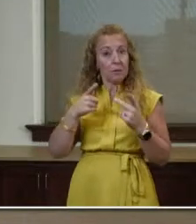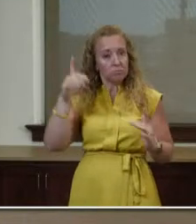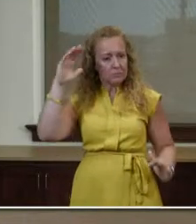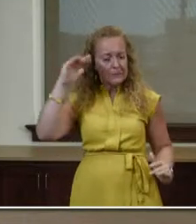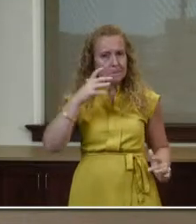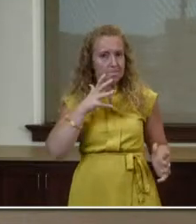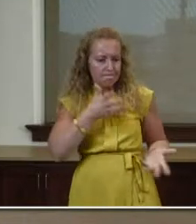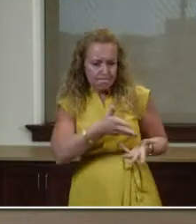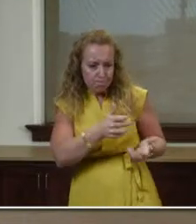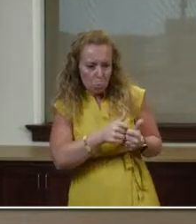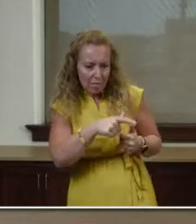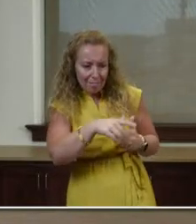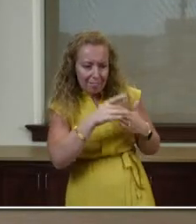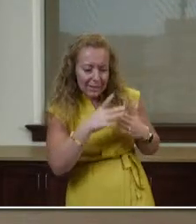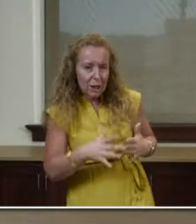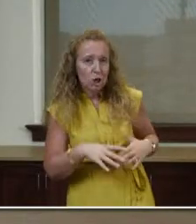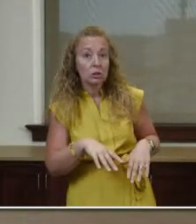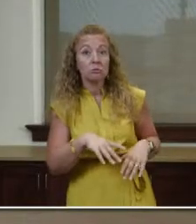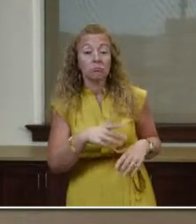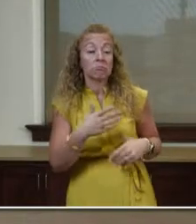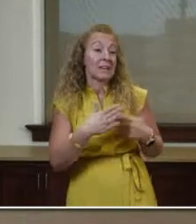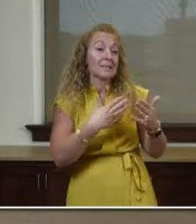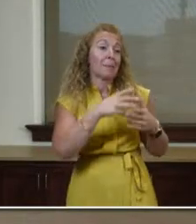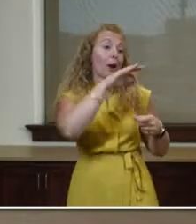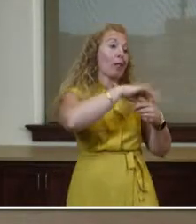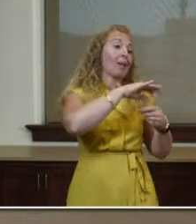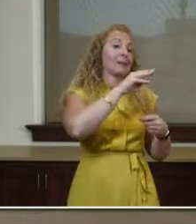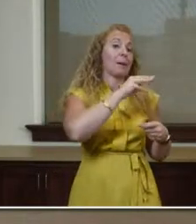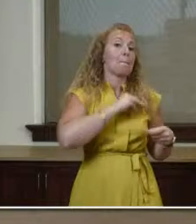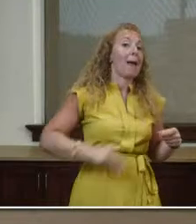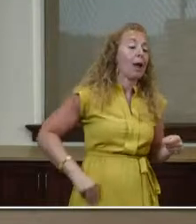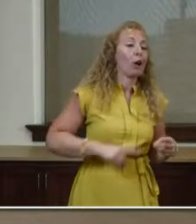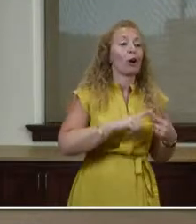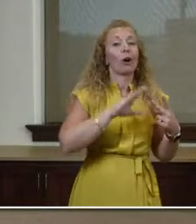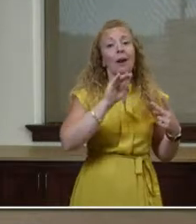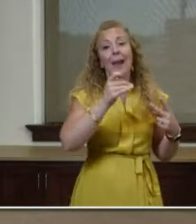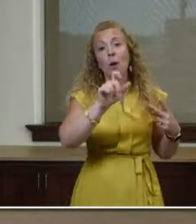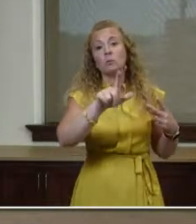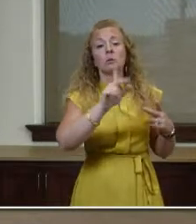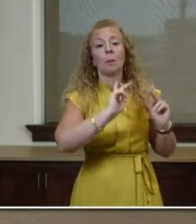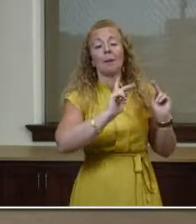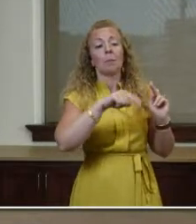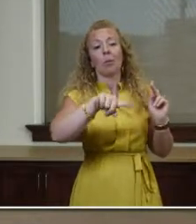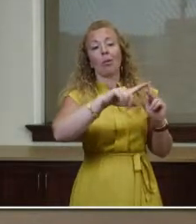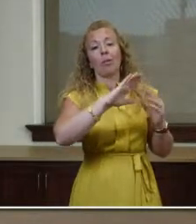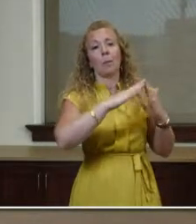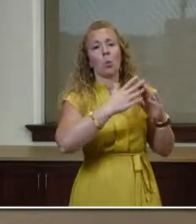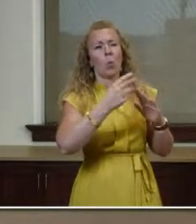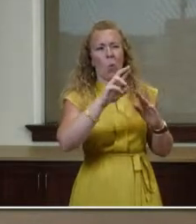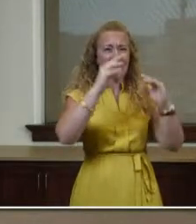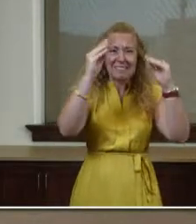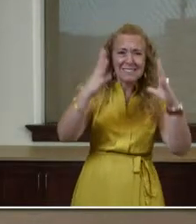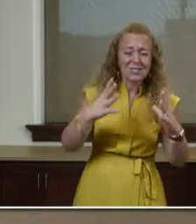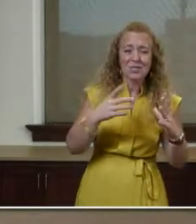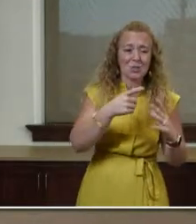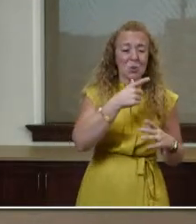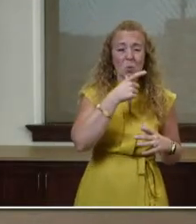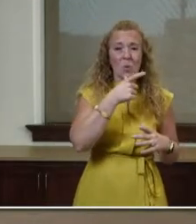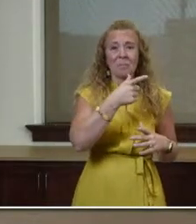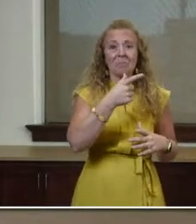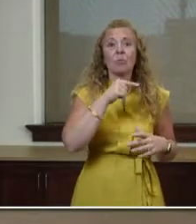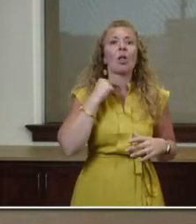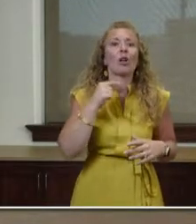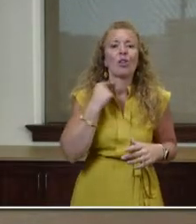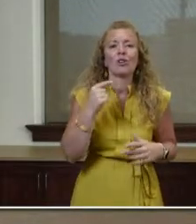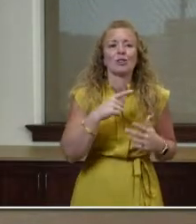work with local leaders, whether those leaders are elected people like the mayors and council members of a community, or teachers,